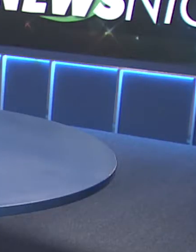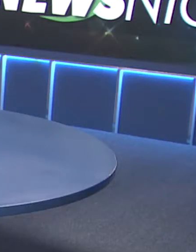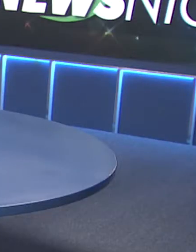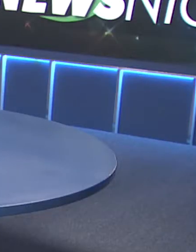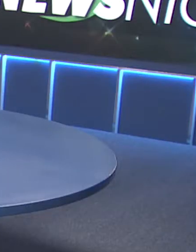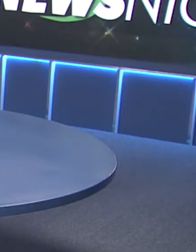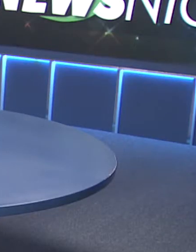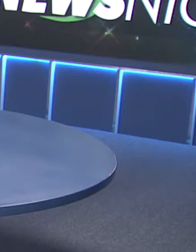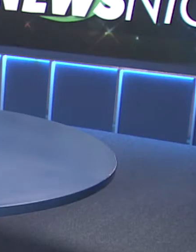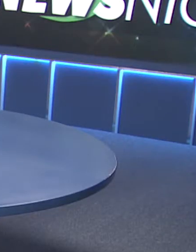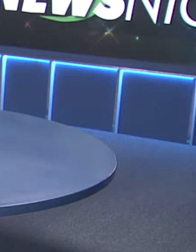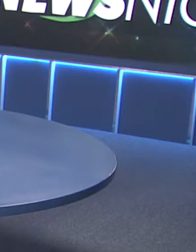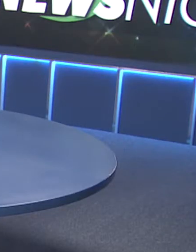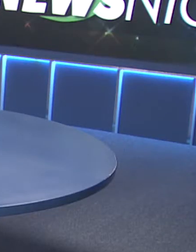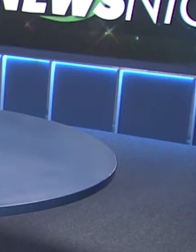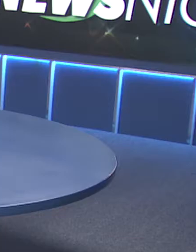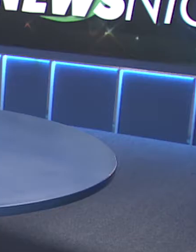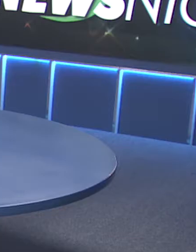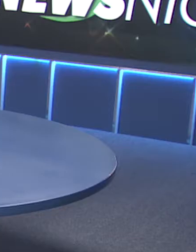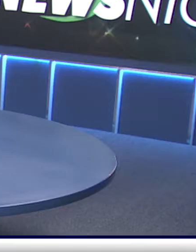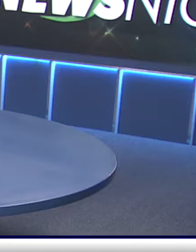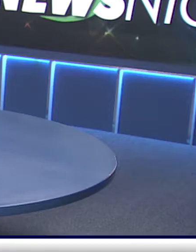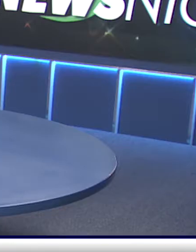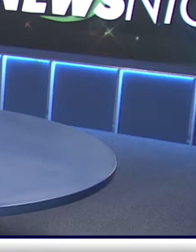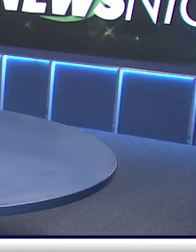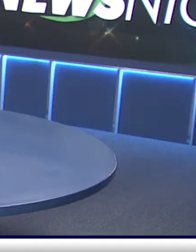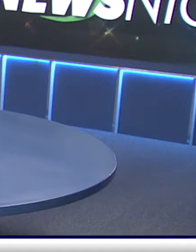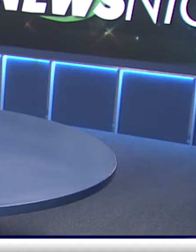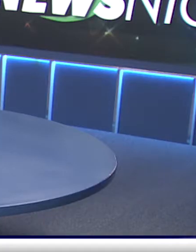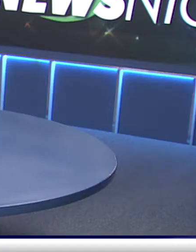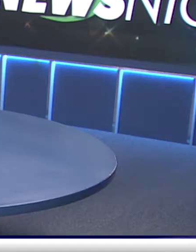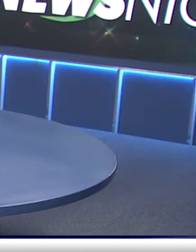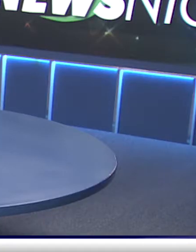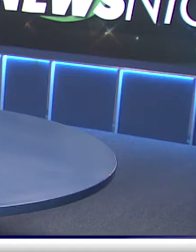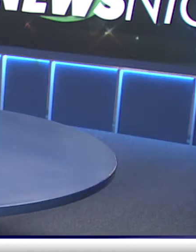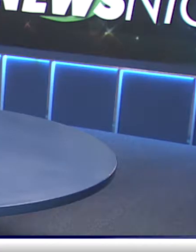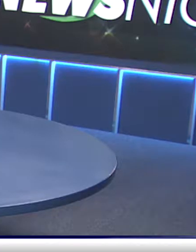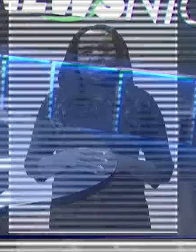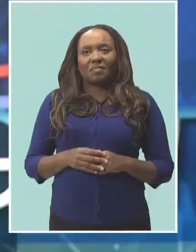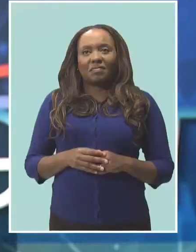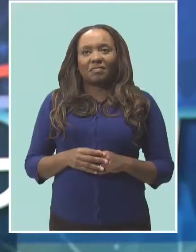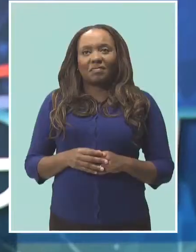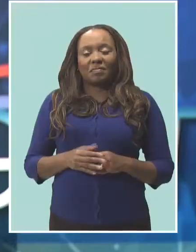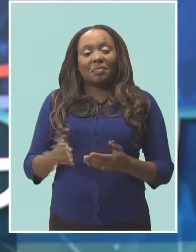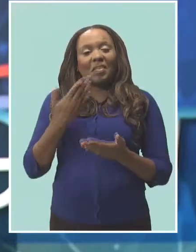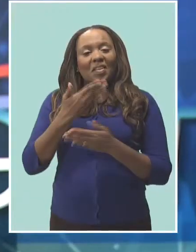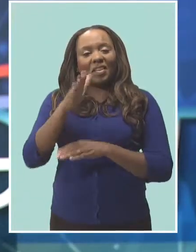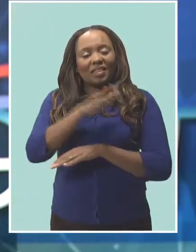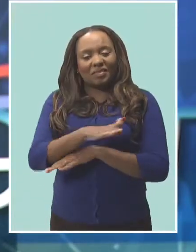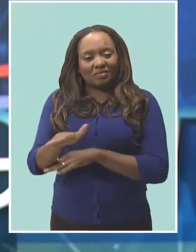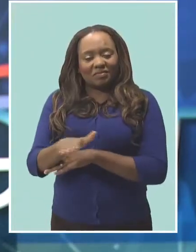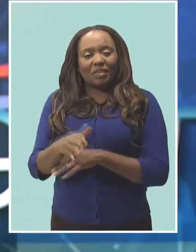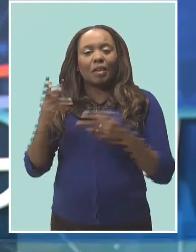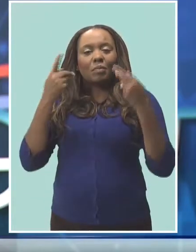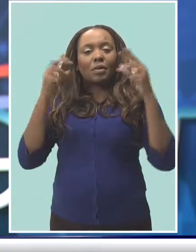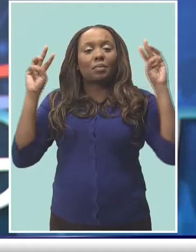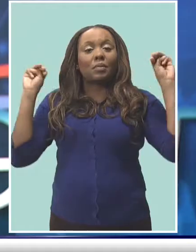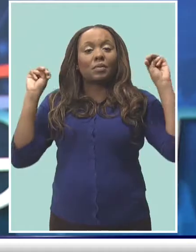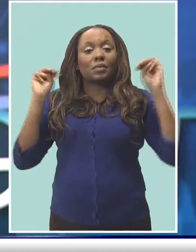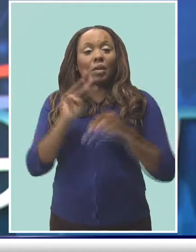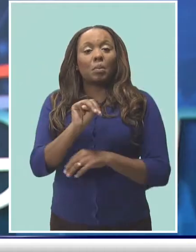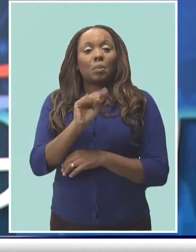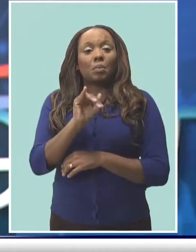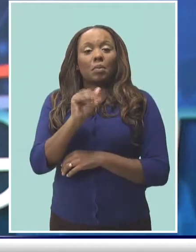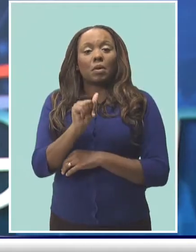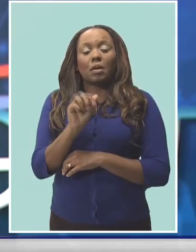A very good evening to you with this Saturday edition of CBC Newsnight. I'm Ryan Broom. In our top story, Prime Minister Mia